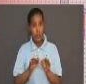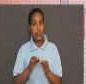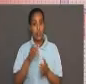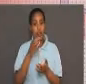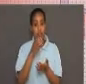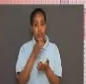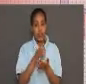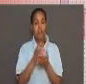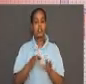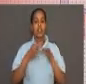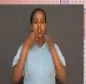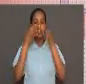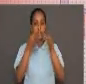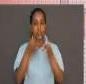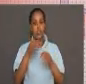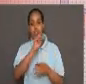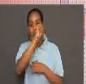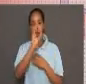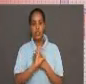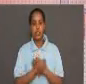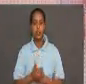glass transition temperature.